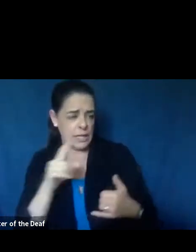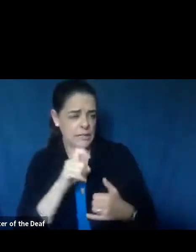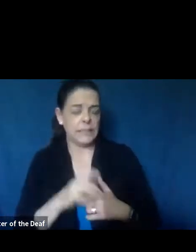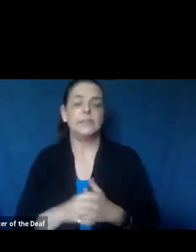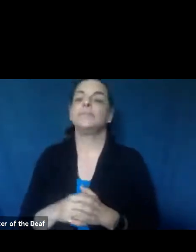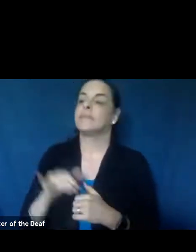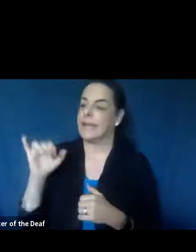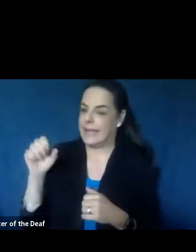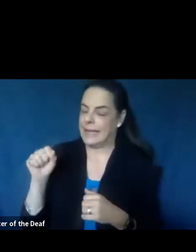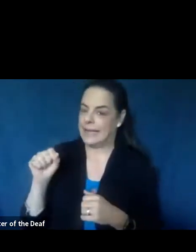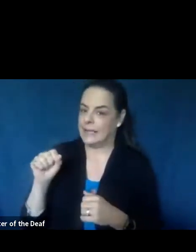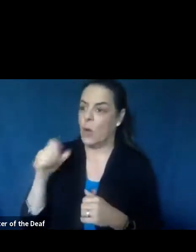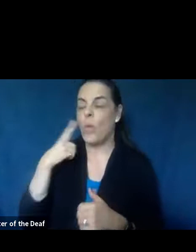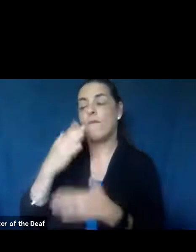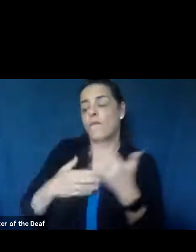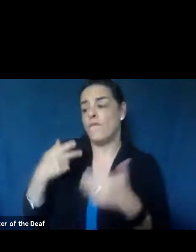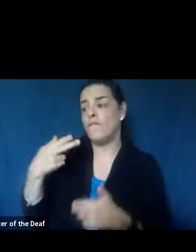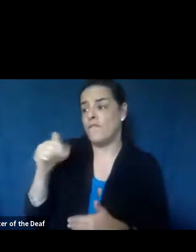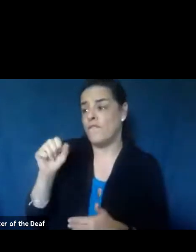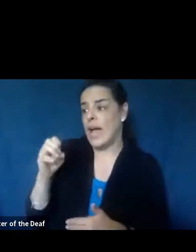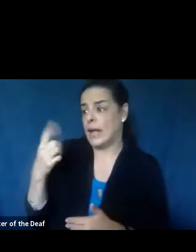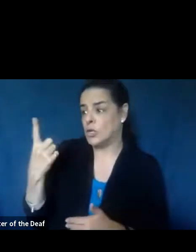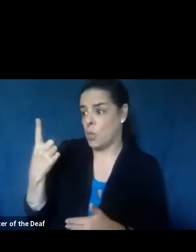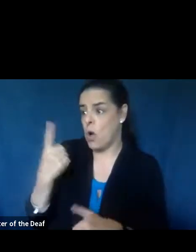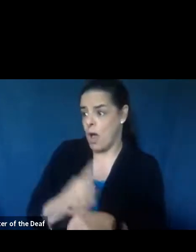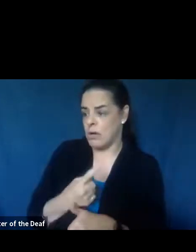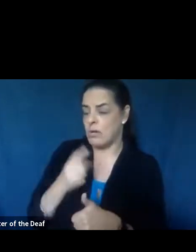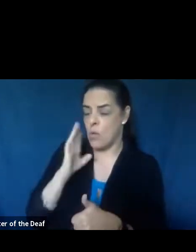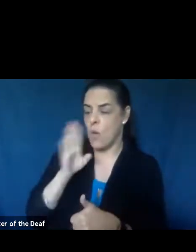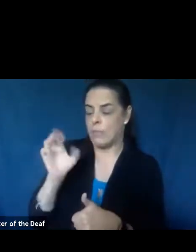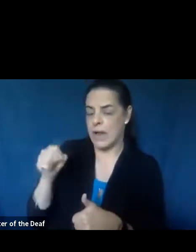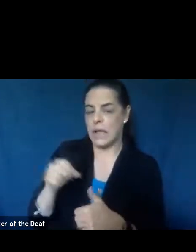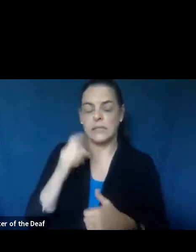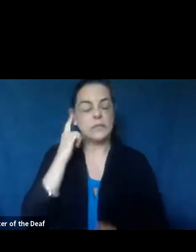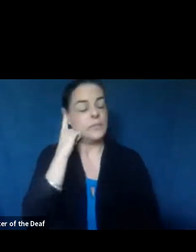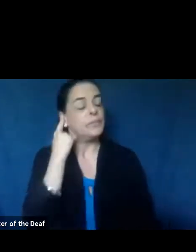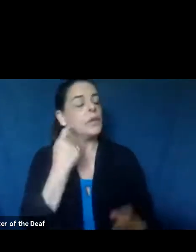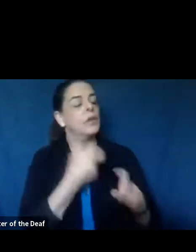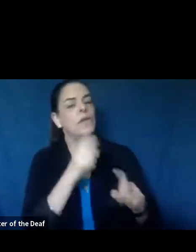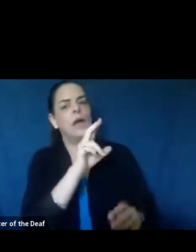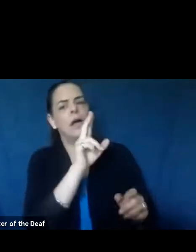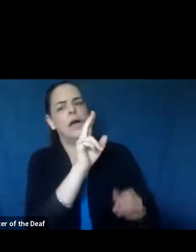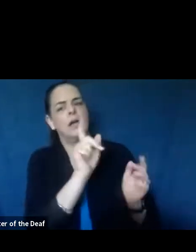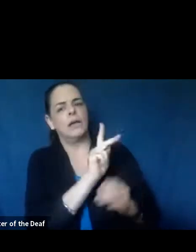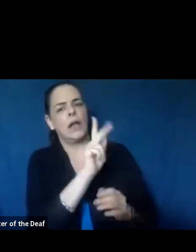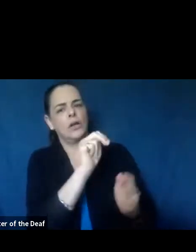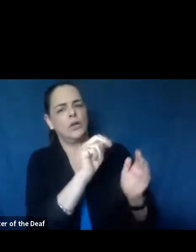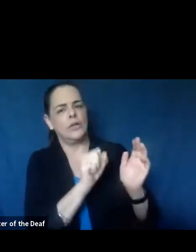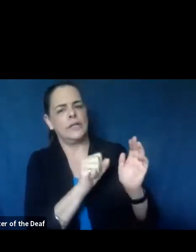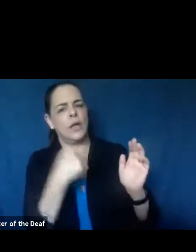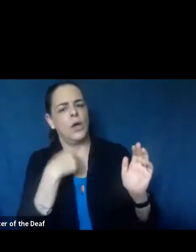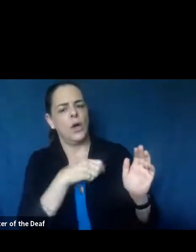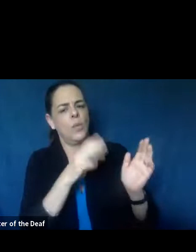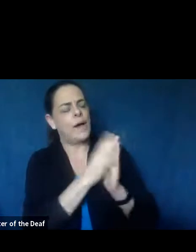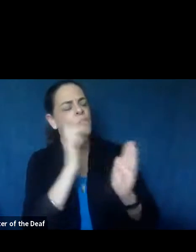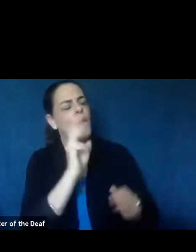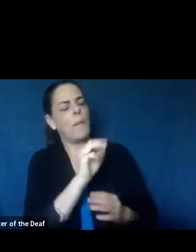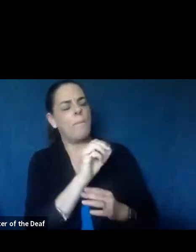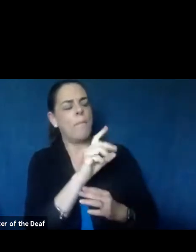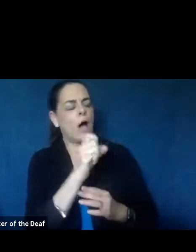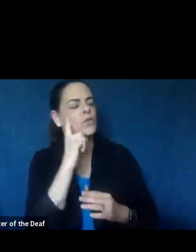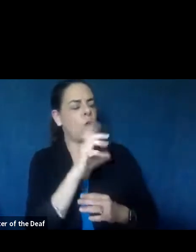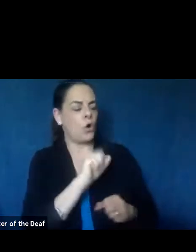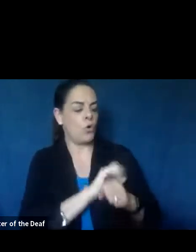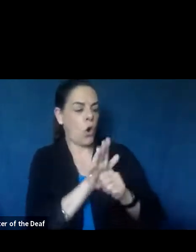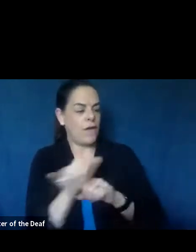Yes, at least for phase 1, correct? Yes. From the Sentinel, we have been asking for the models COVID-like illness and